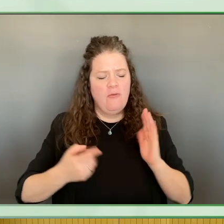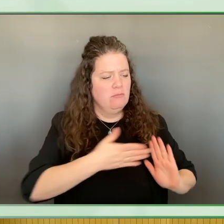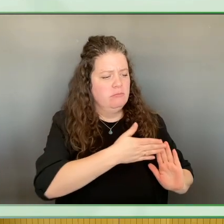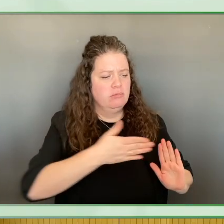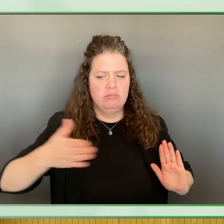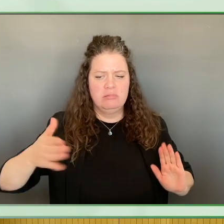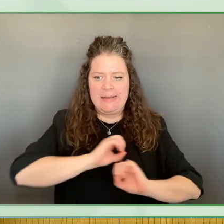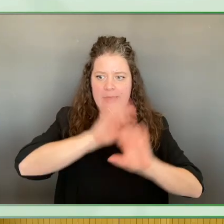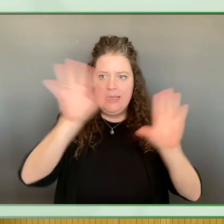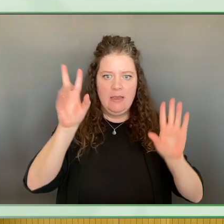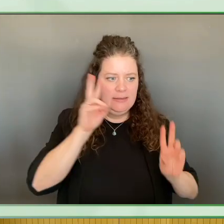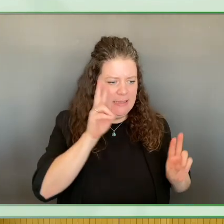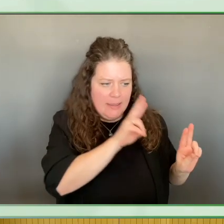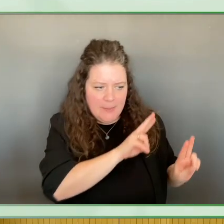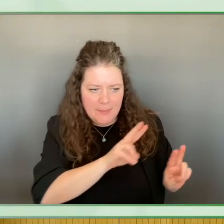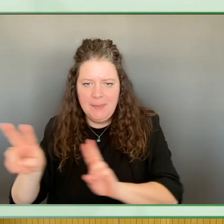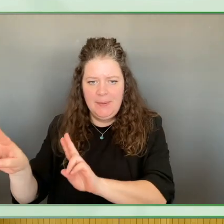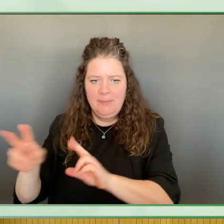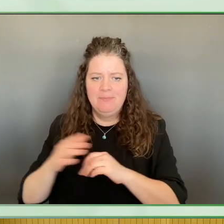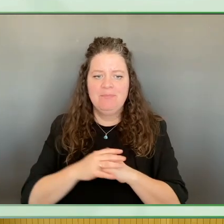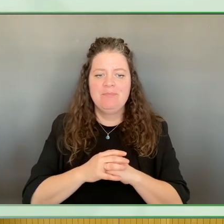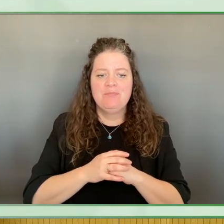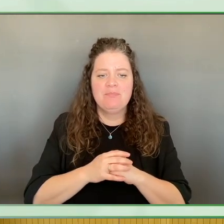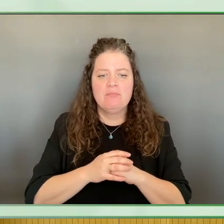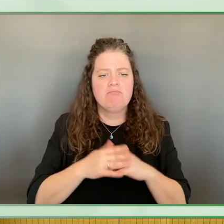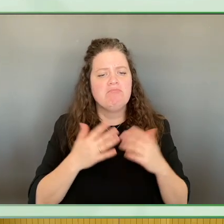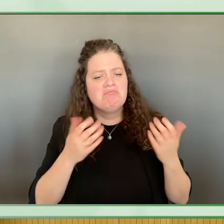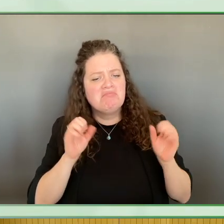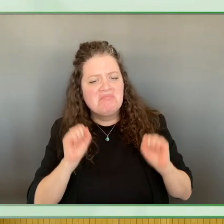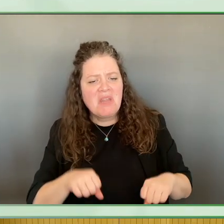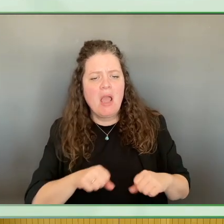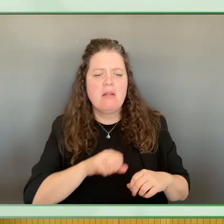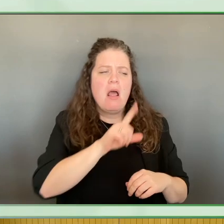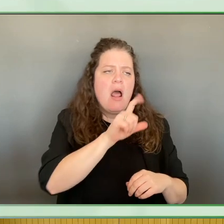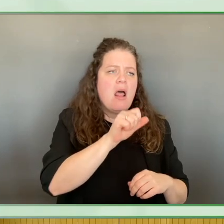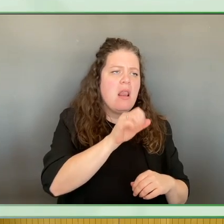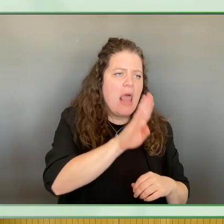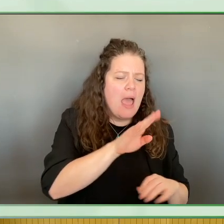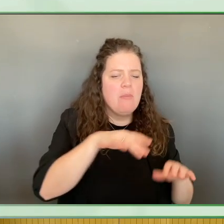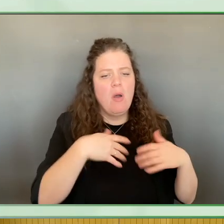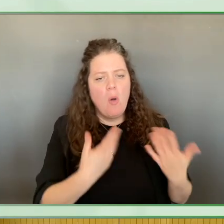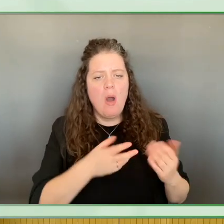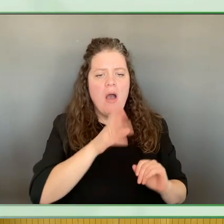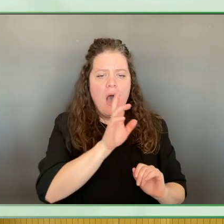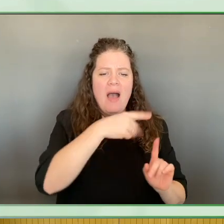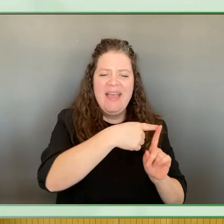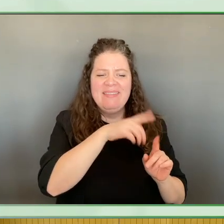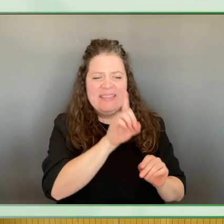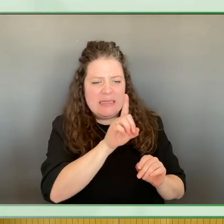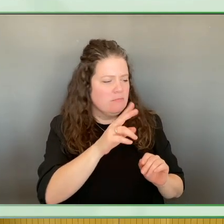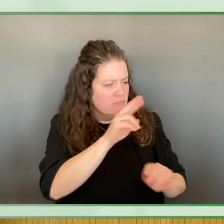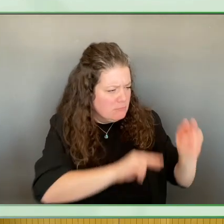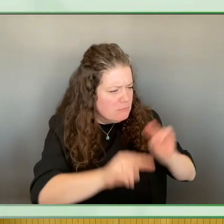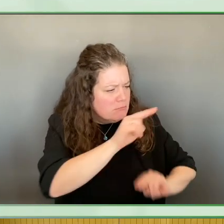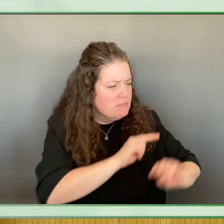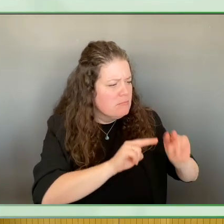at a lab or in your own R&D, you develop, you innovate, and then when you actually bring it for provisioning, after all the testing